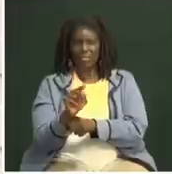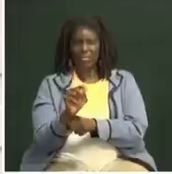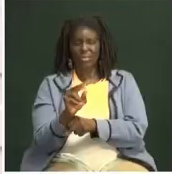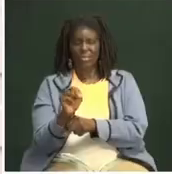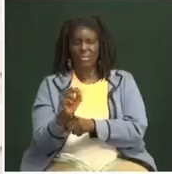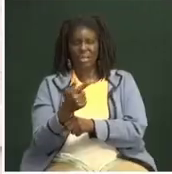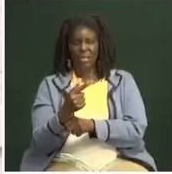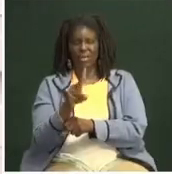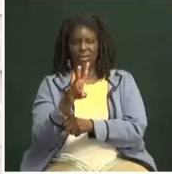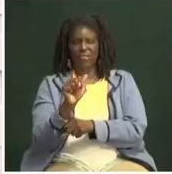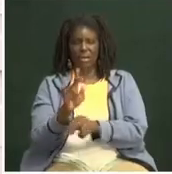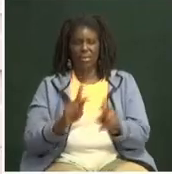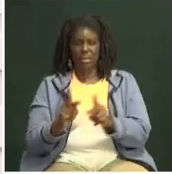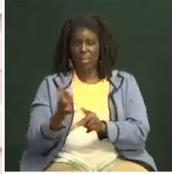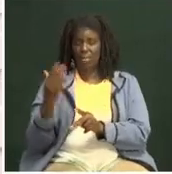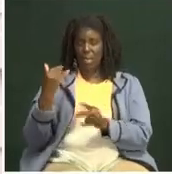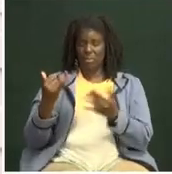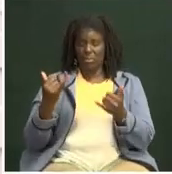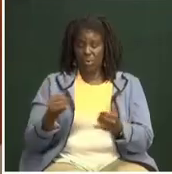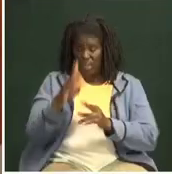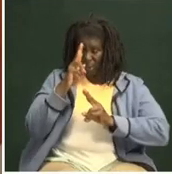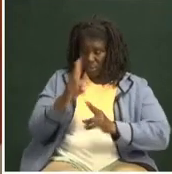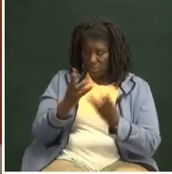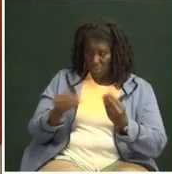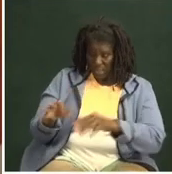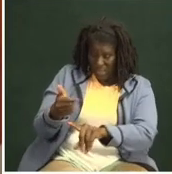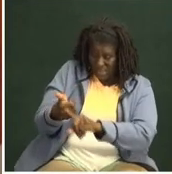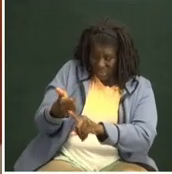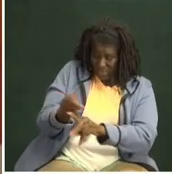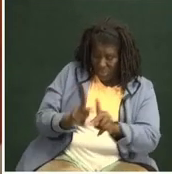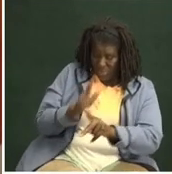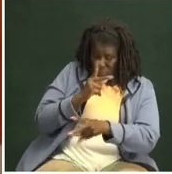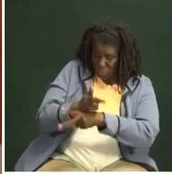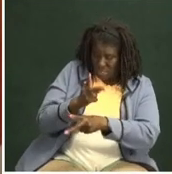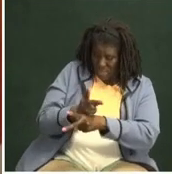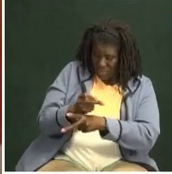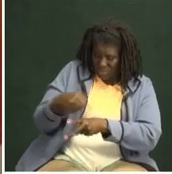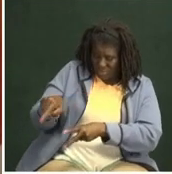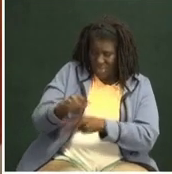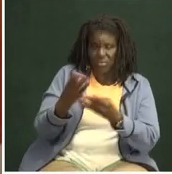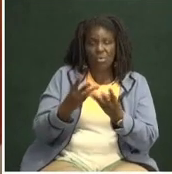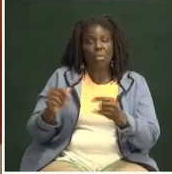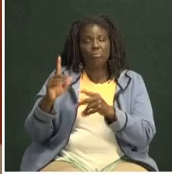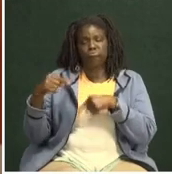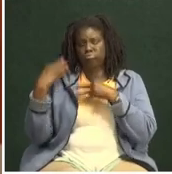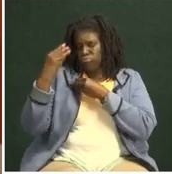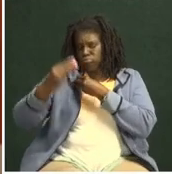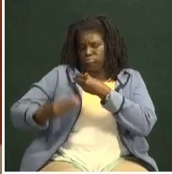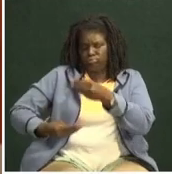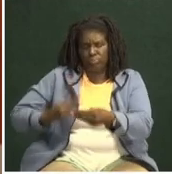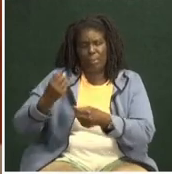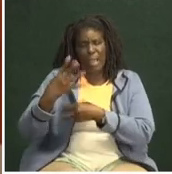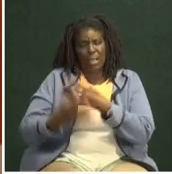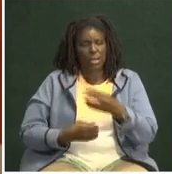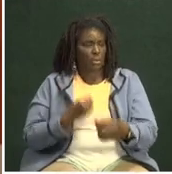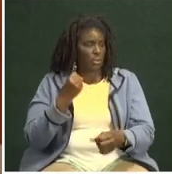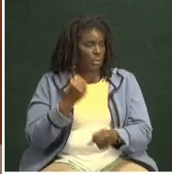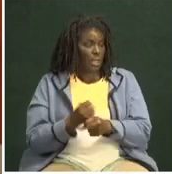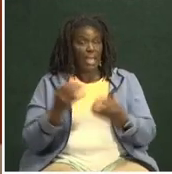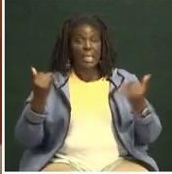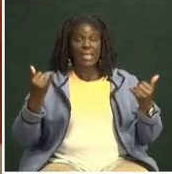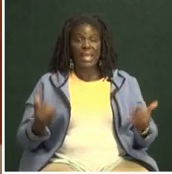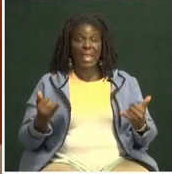and honor with gratitude the land itself and the people who have stewarded it throughout the generations.